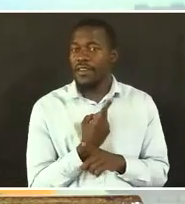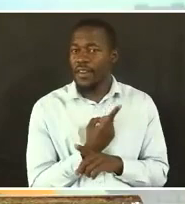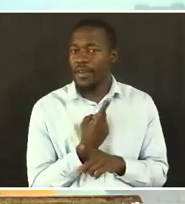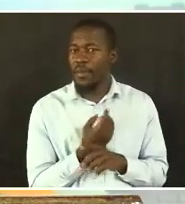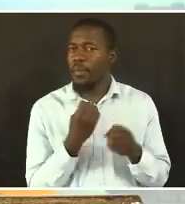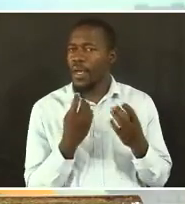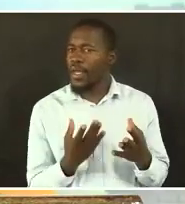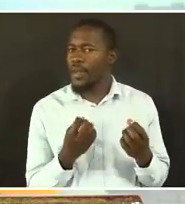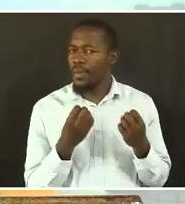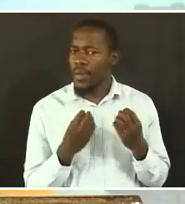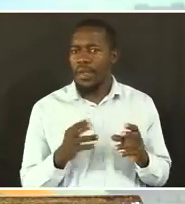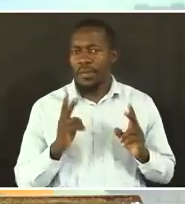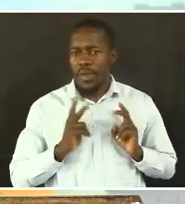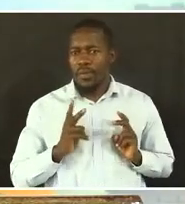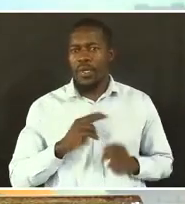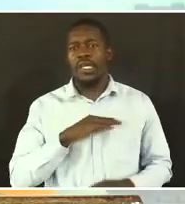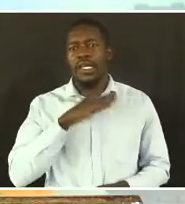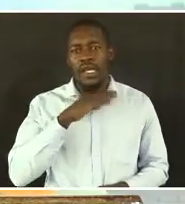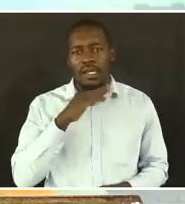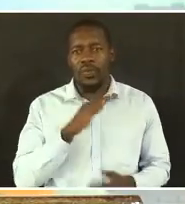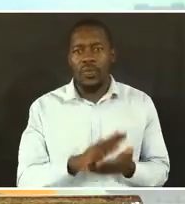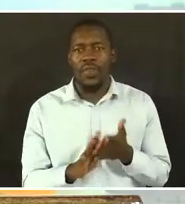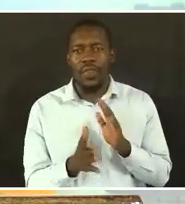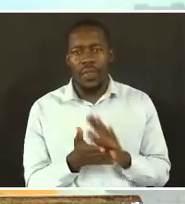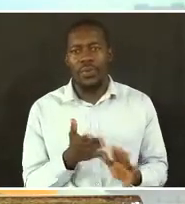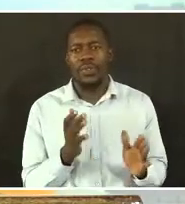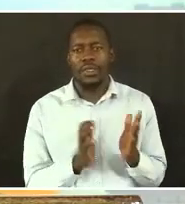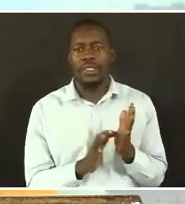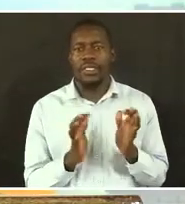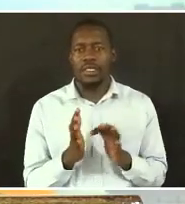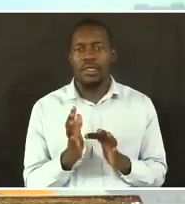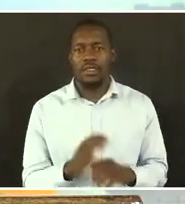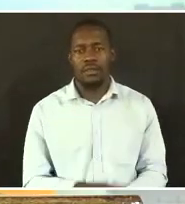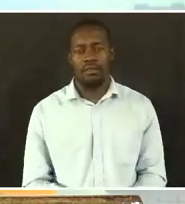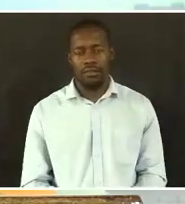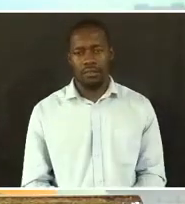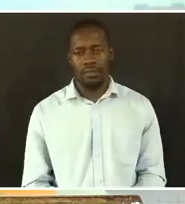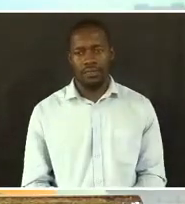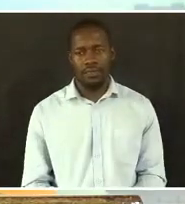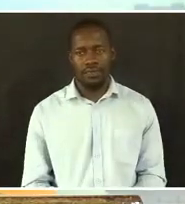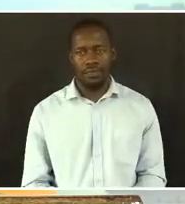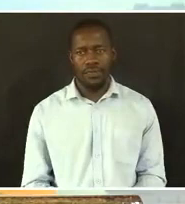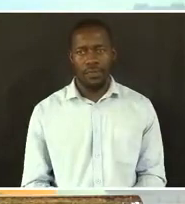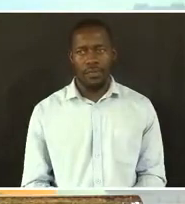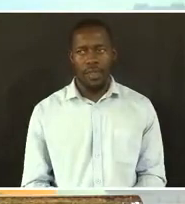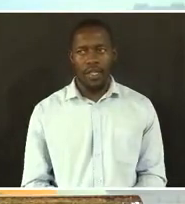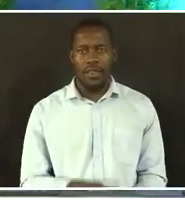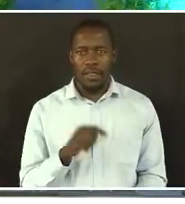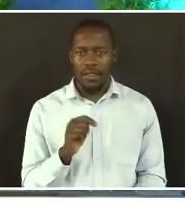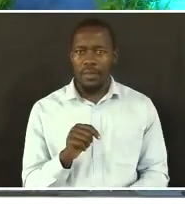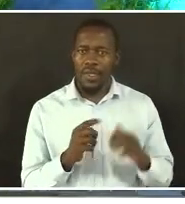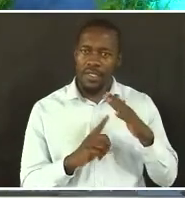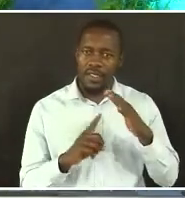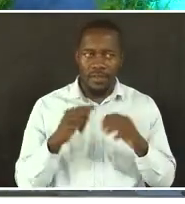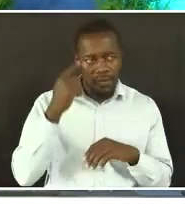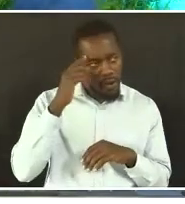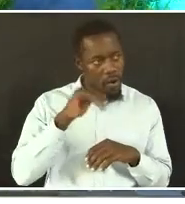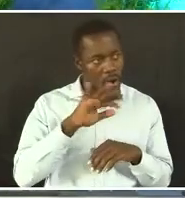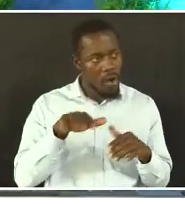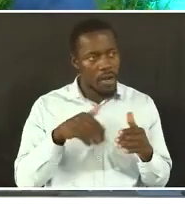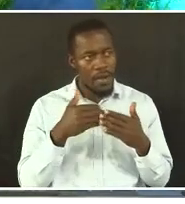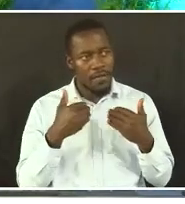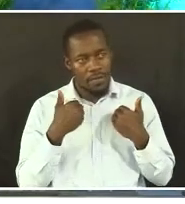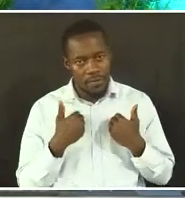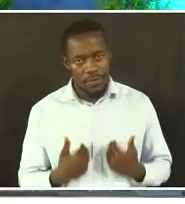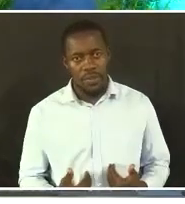Hospital chaplaincy is not a chaplaincy for the few who want to go. It is a chaplaincy ministry for all of us. You have ever